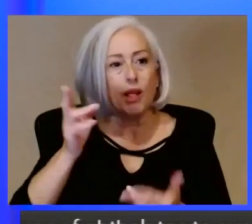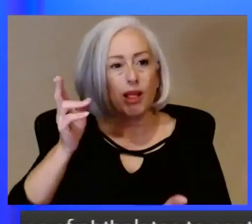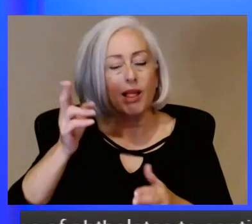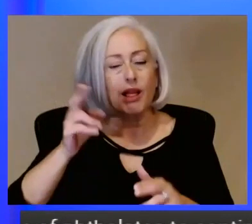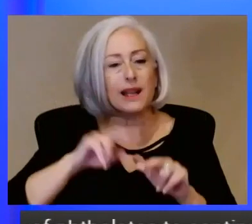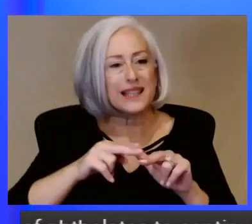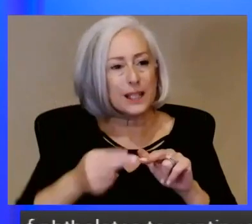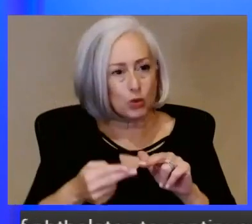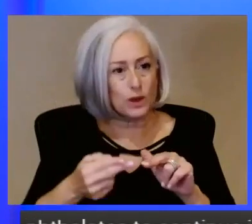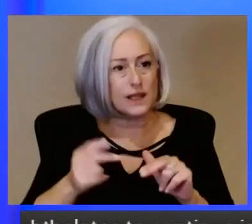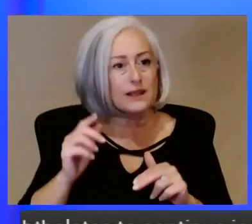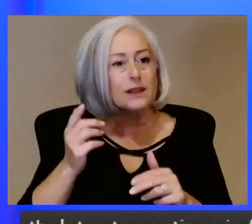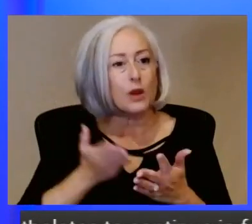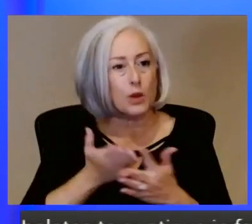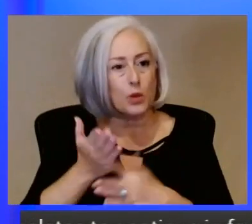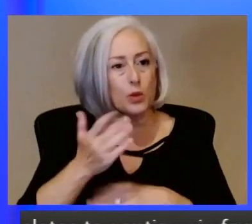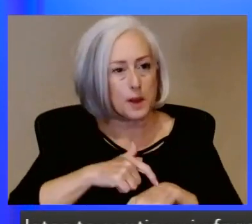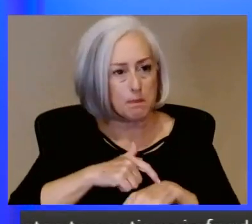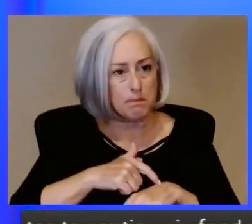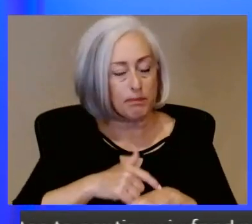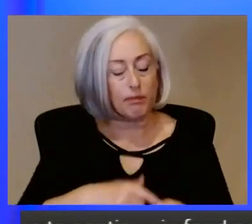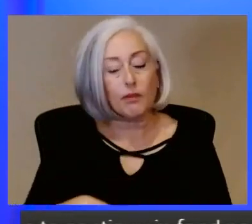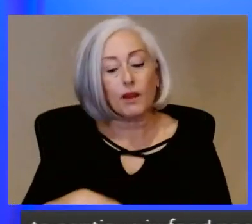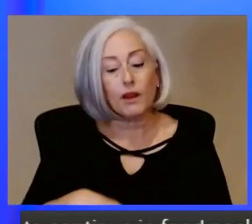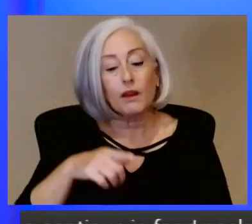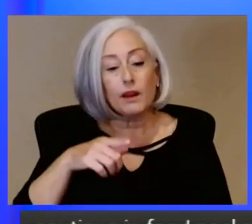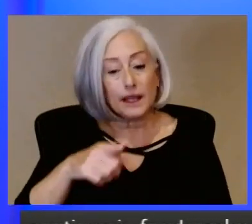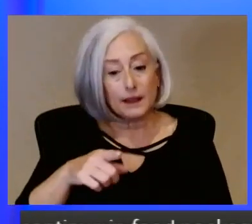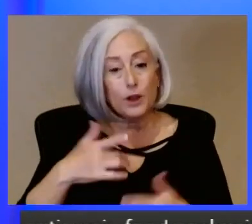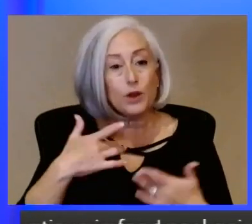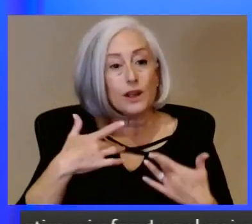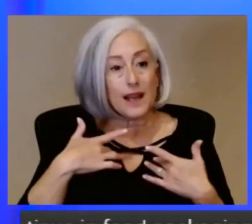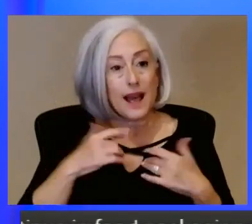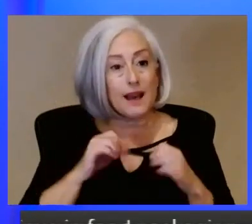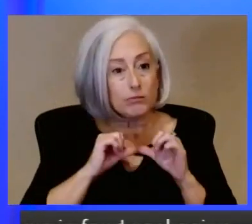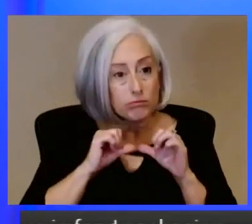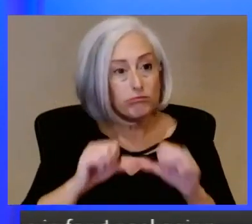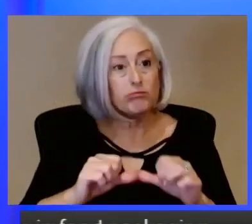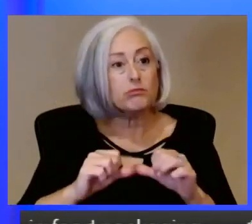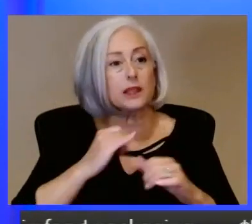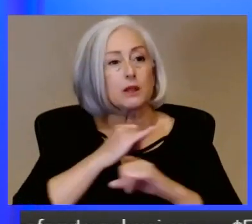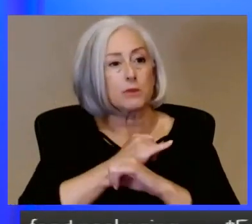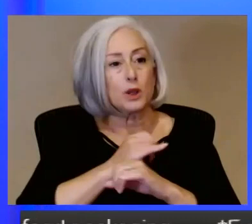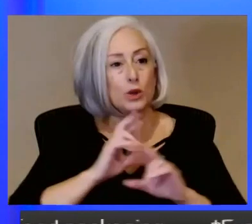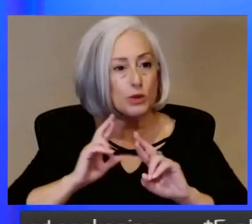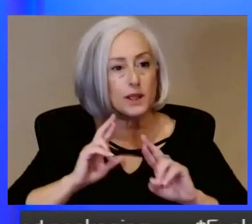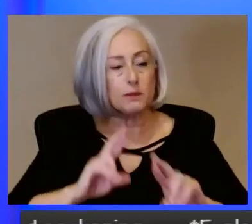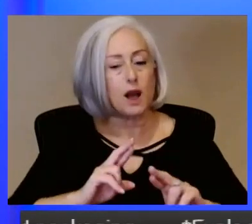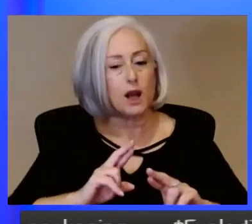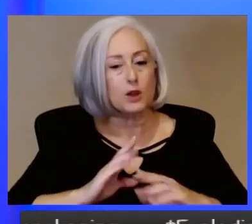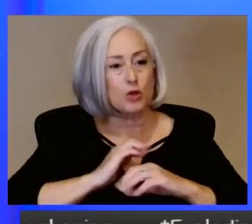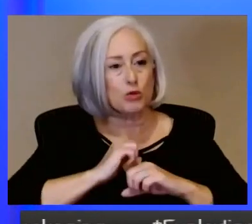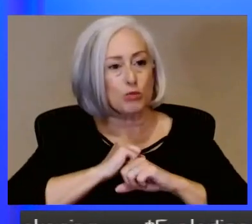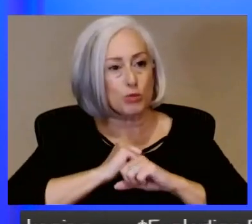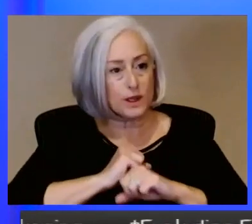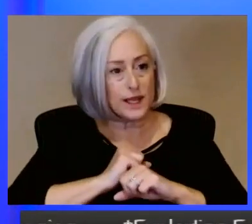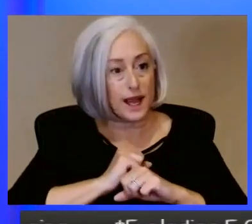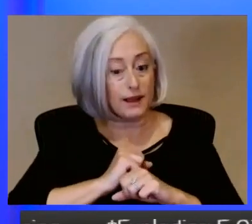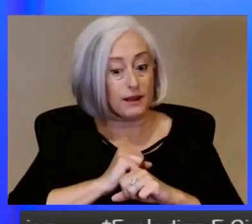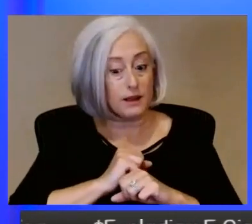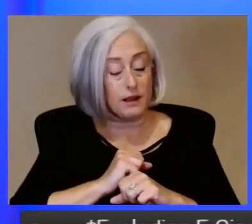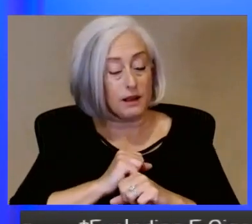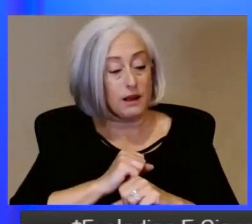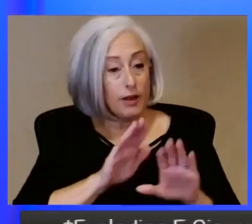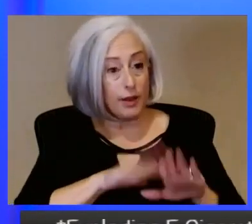is more important is if you can have that sustained immune response, really to protect you or protect the children from going to the hospital and having